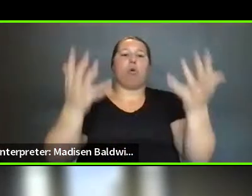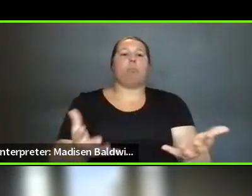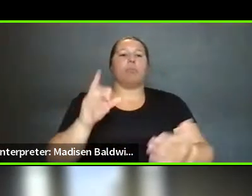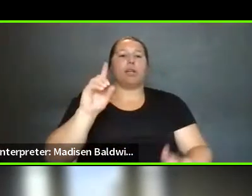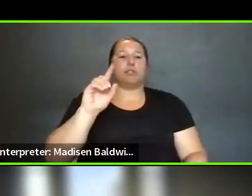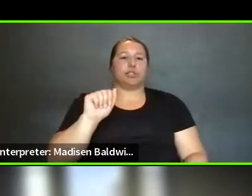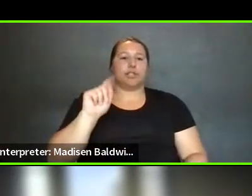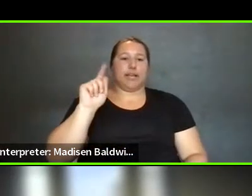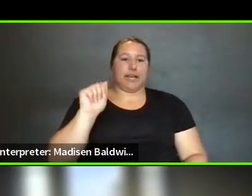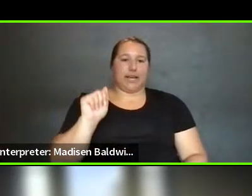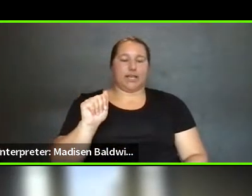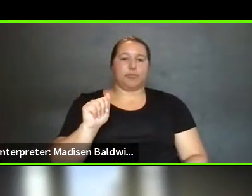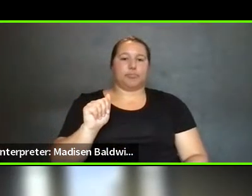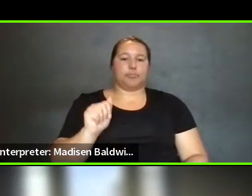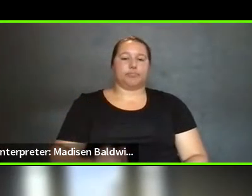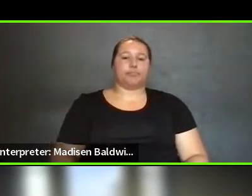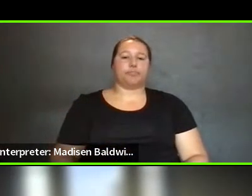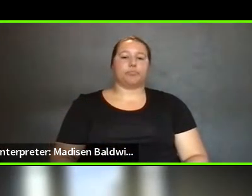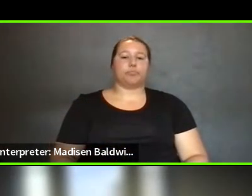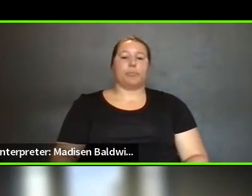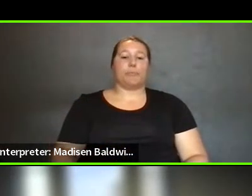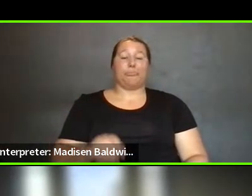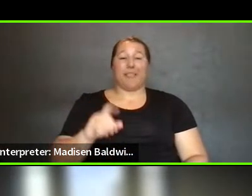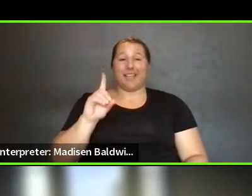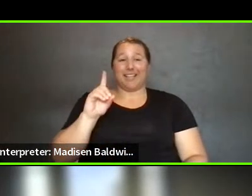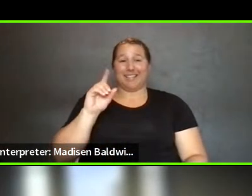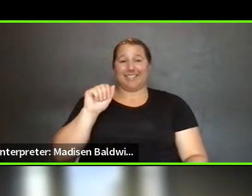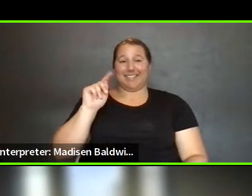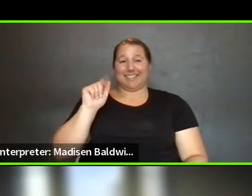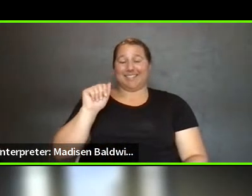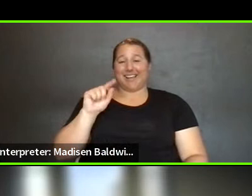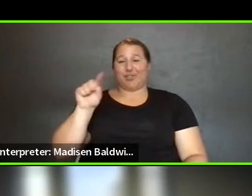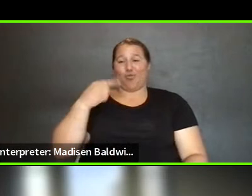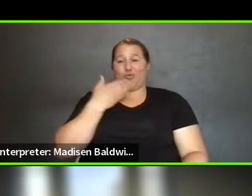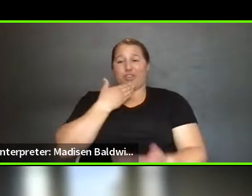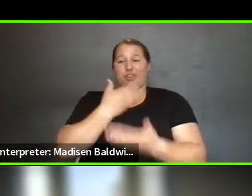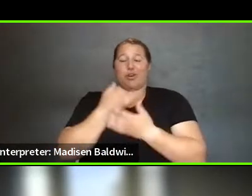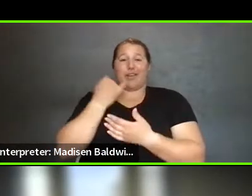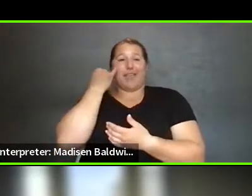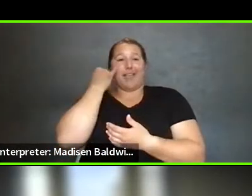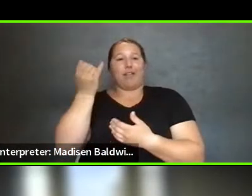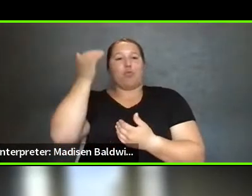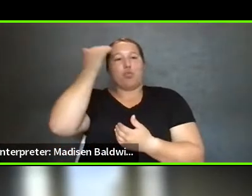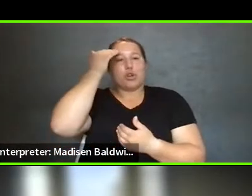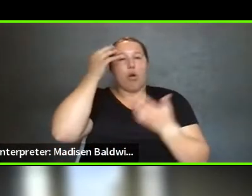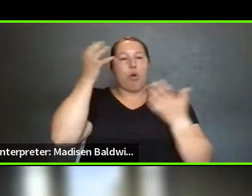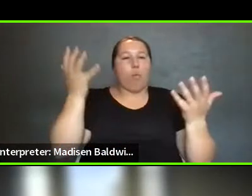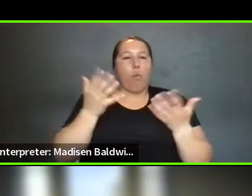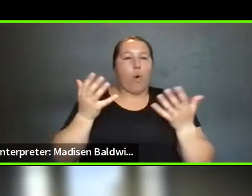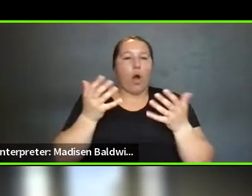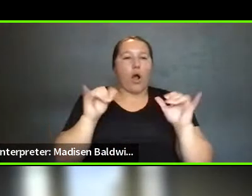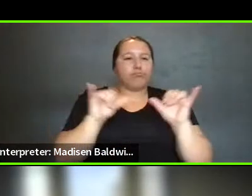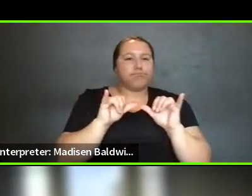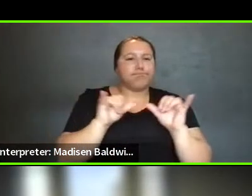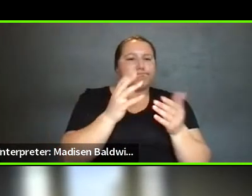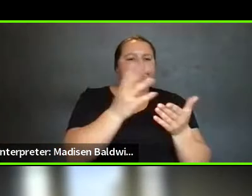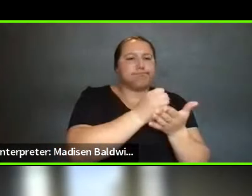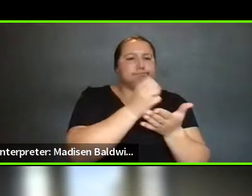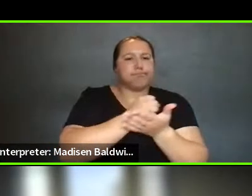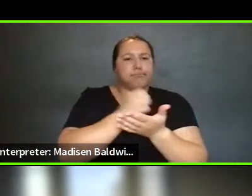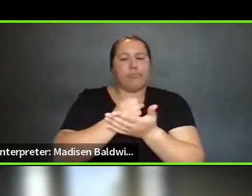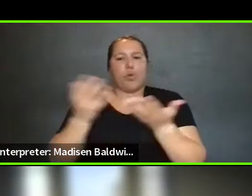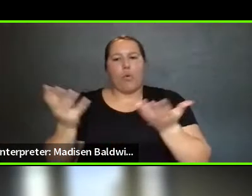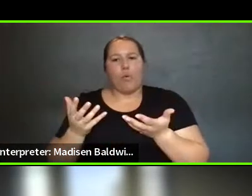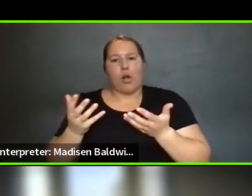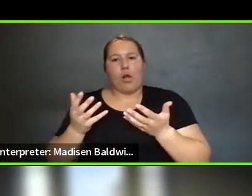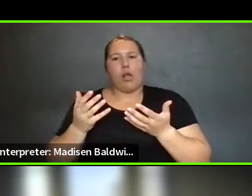community, and data is only good if we know what we're measuring and if we are really able to share it well in intentional ways.